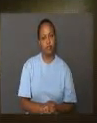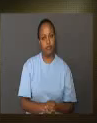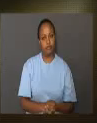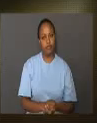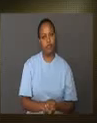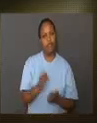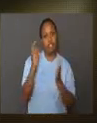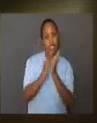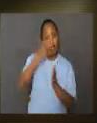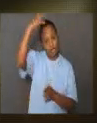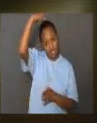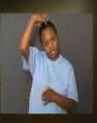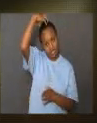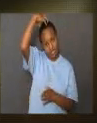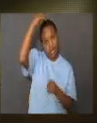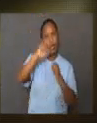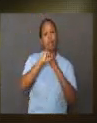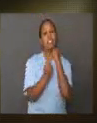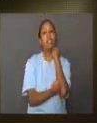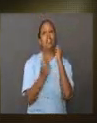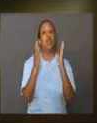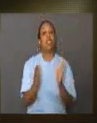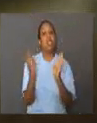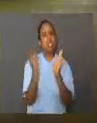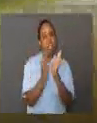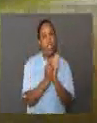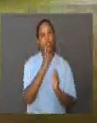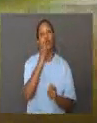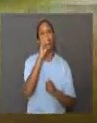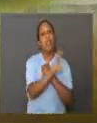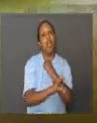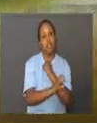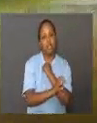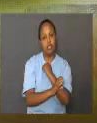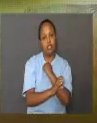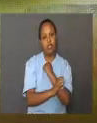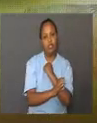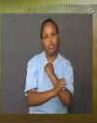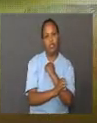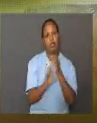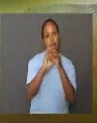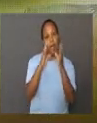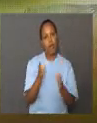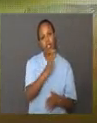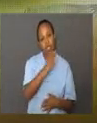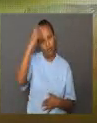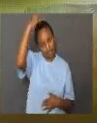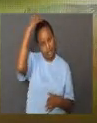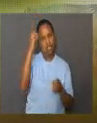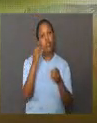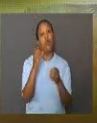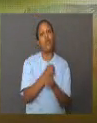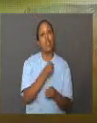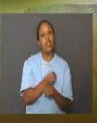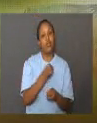A constitution is the fundamental law of a country. It defines social and state